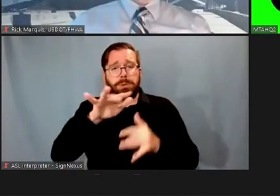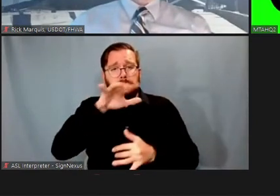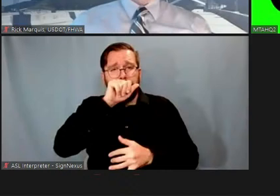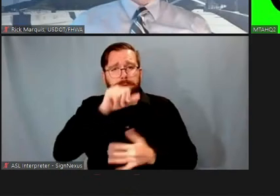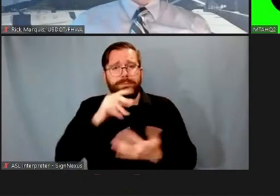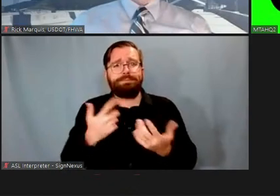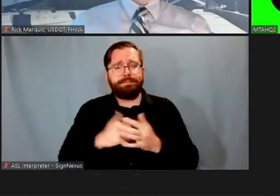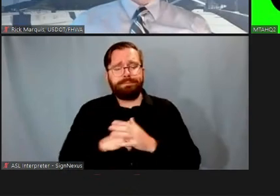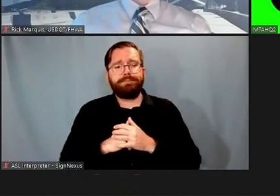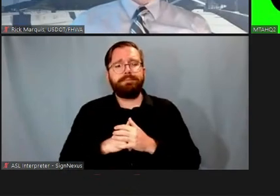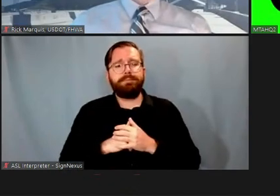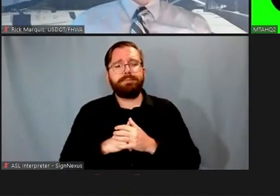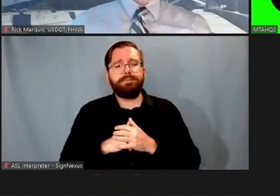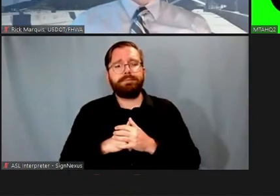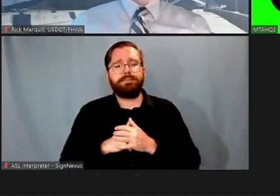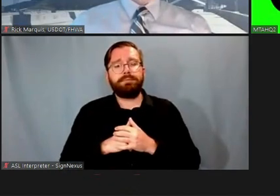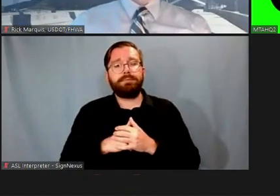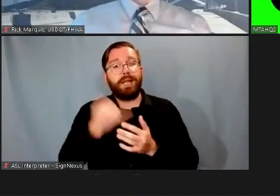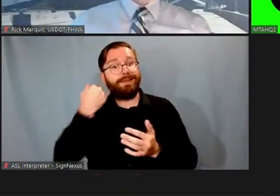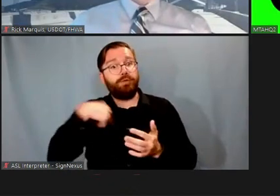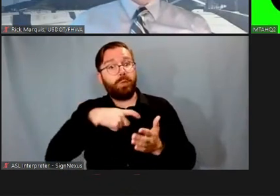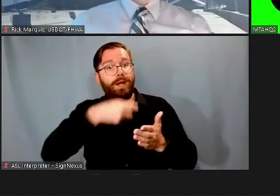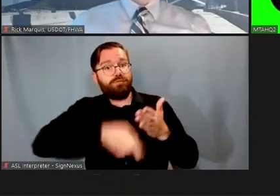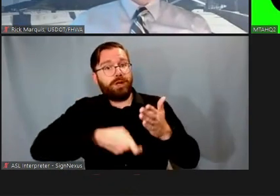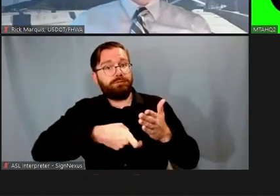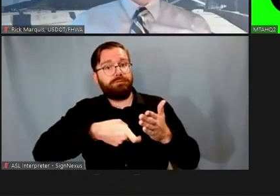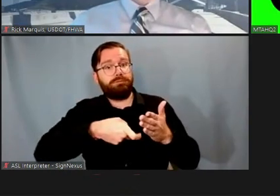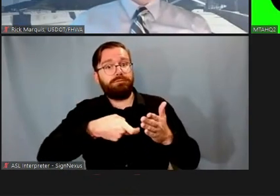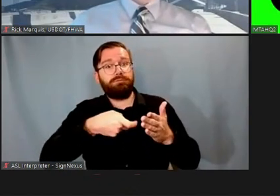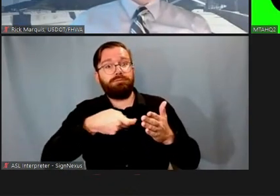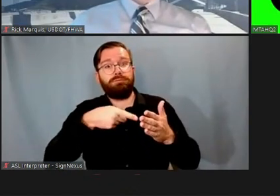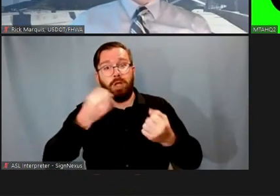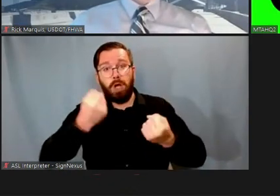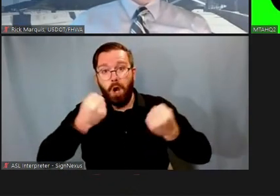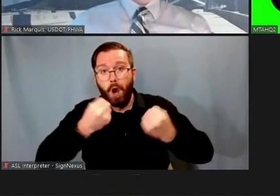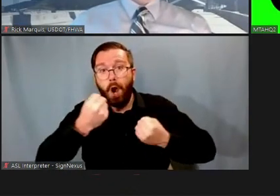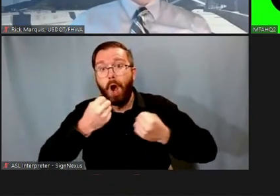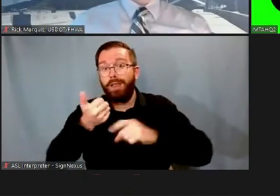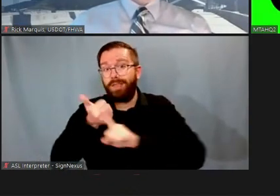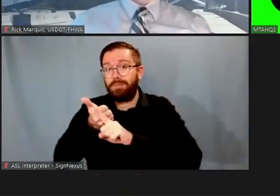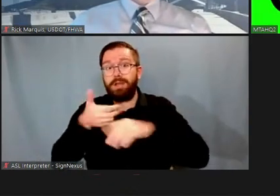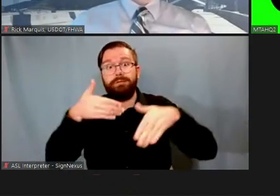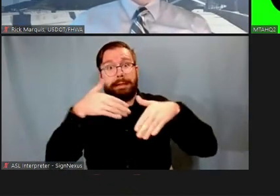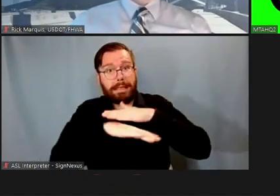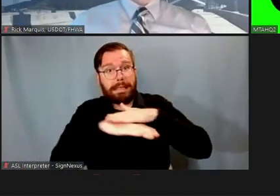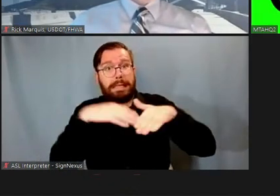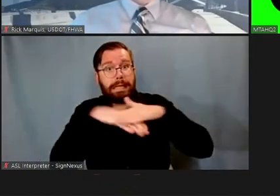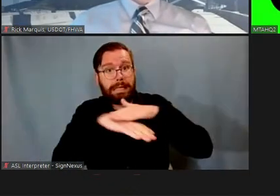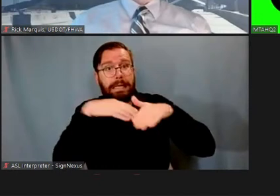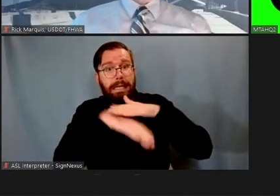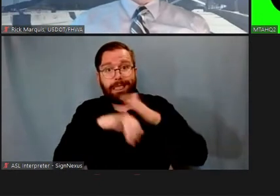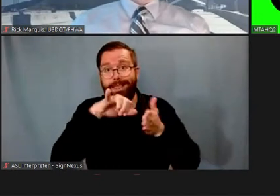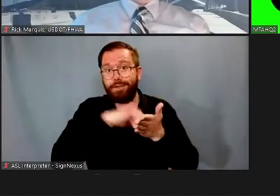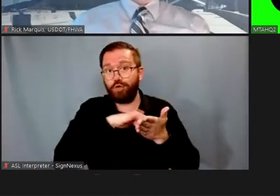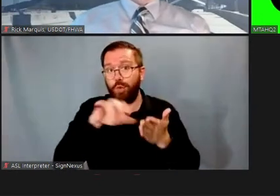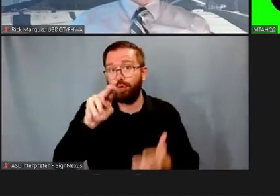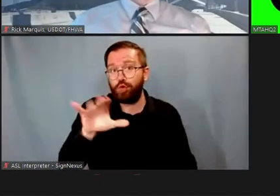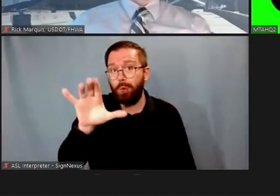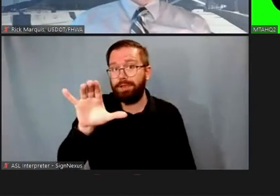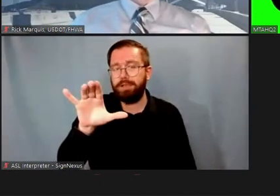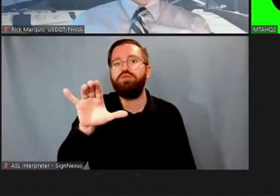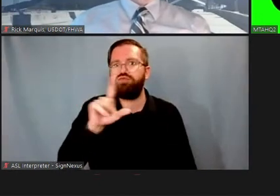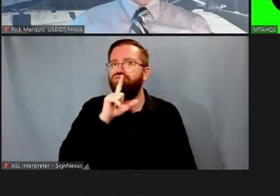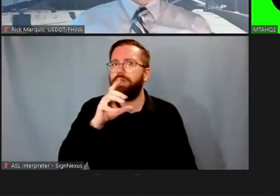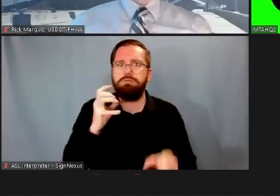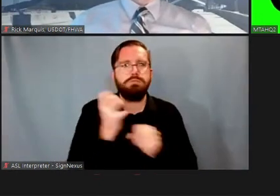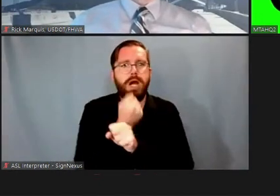mitigating the amount of uh pollution causing vehicles that are entering the city is going to be a great win uh for us i